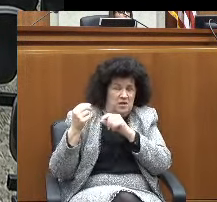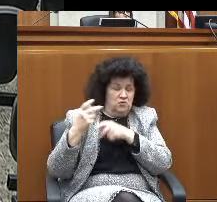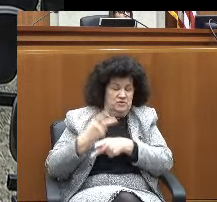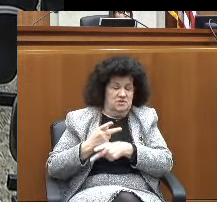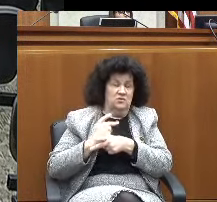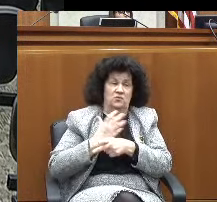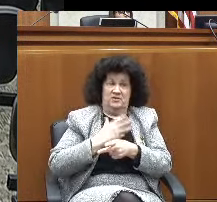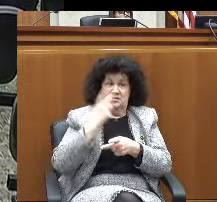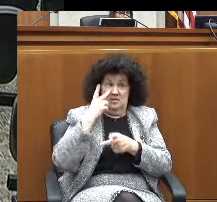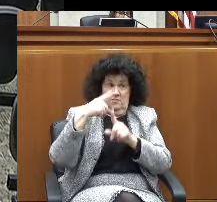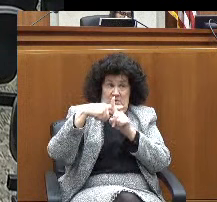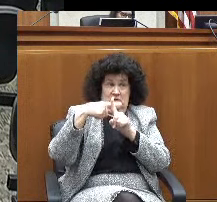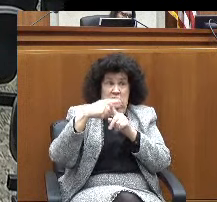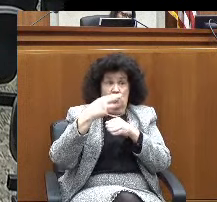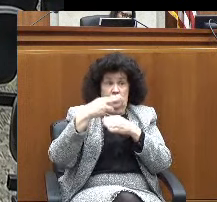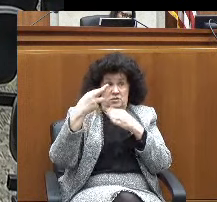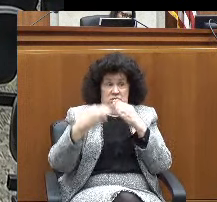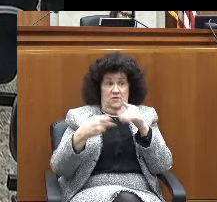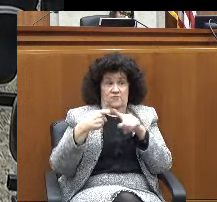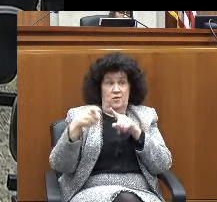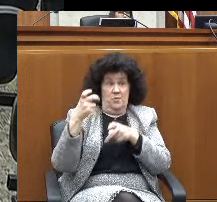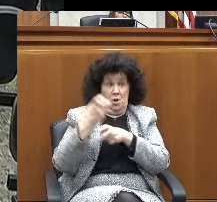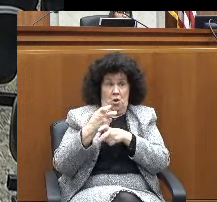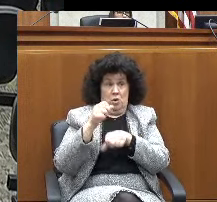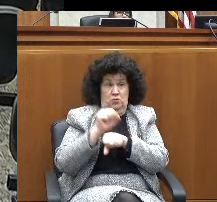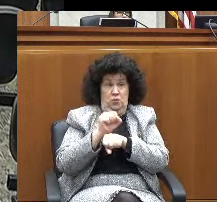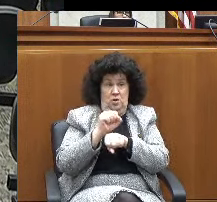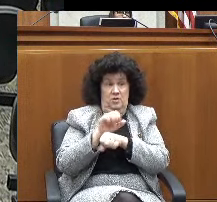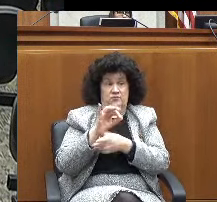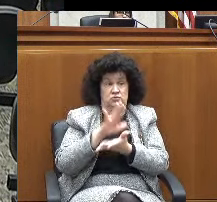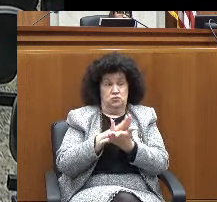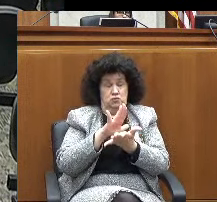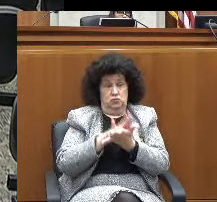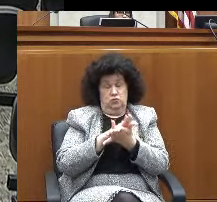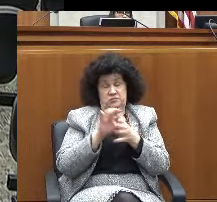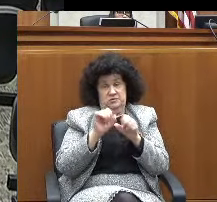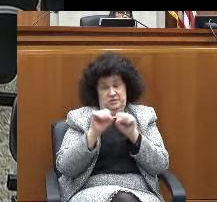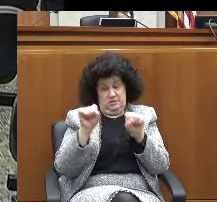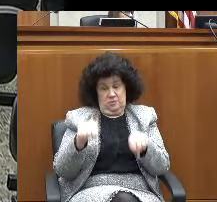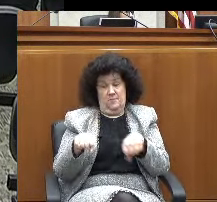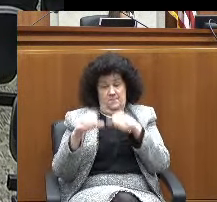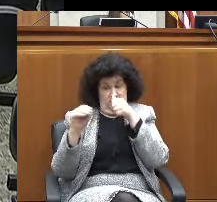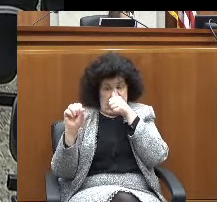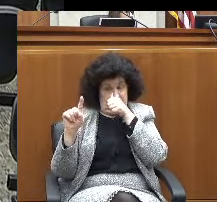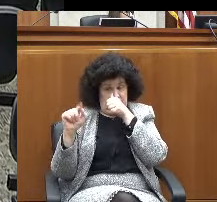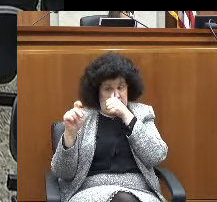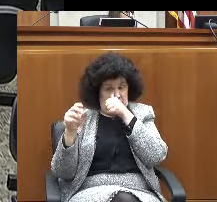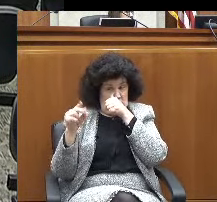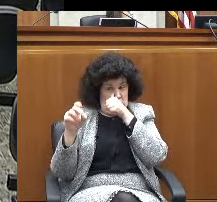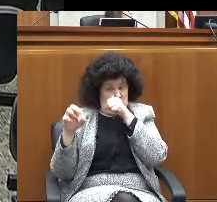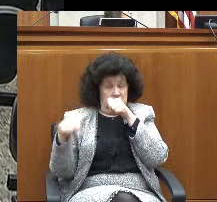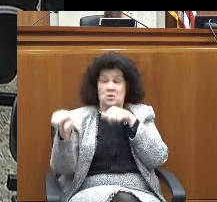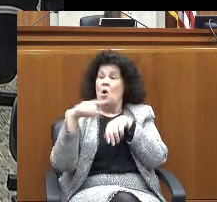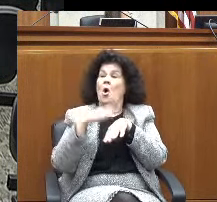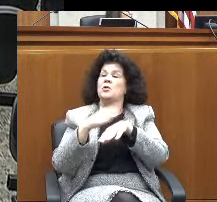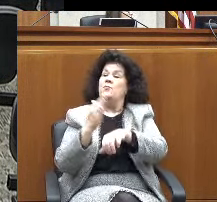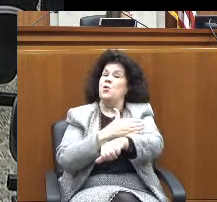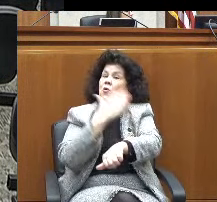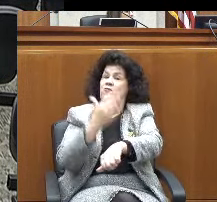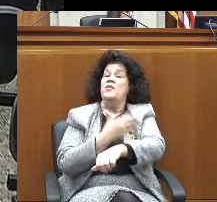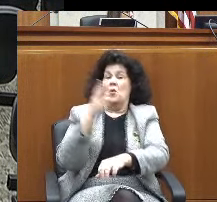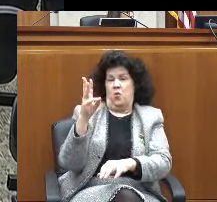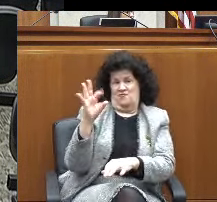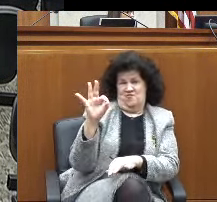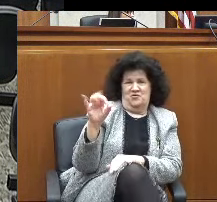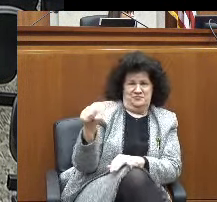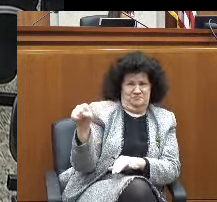We are seeing positive results from the hard work of our school systems and stakeholders on improving our workforce. And